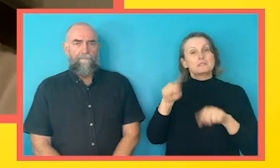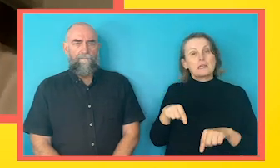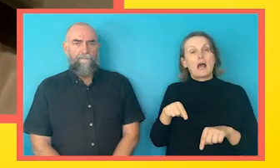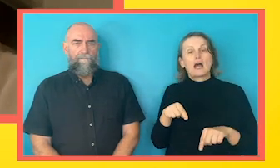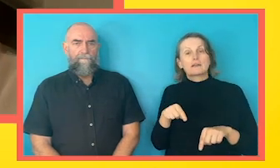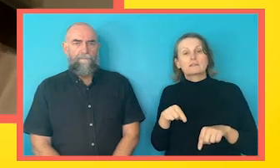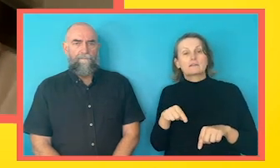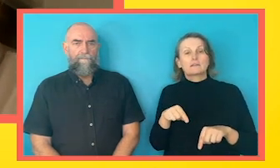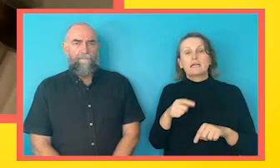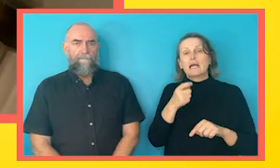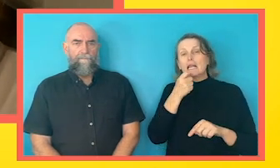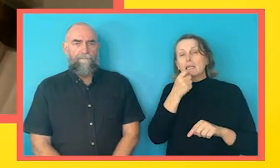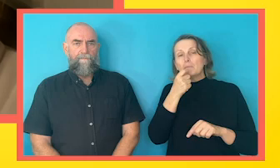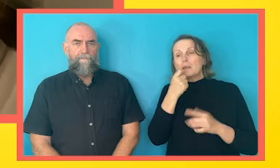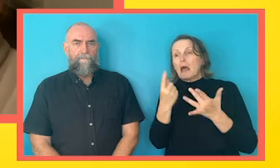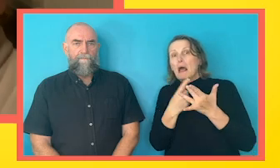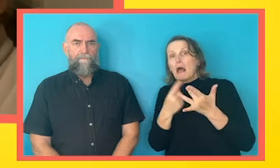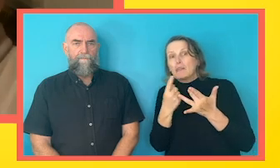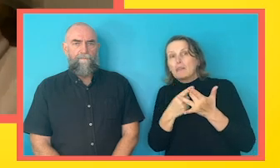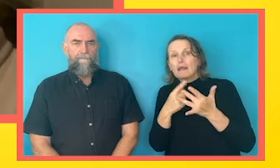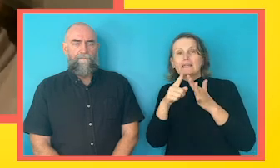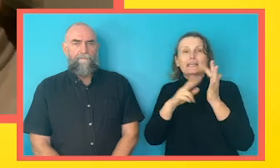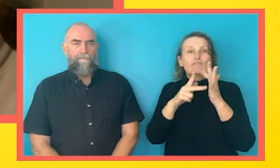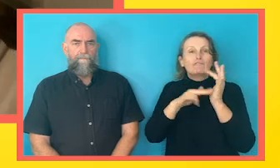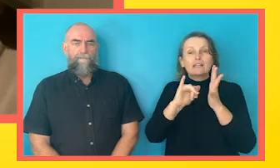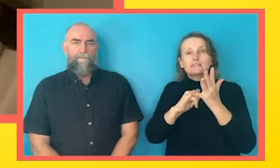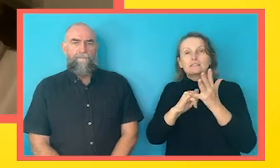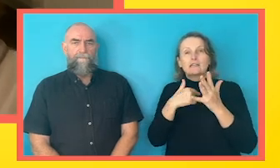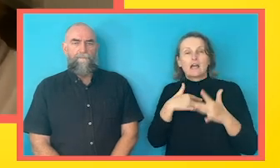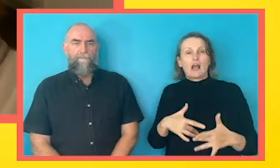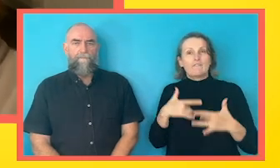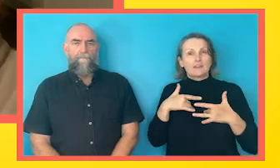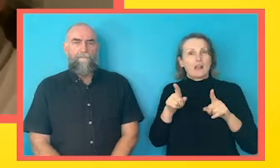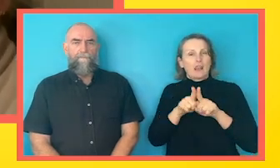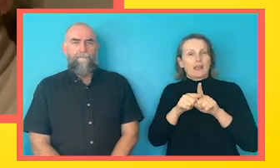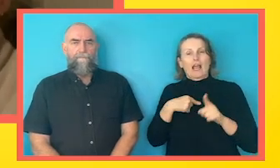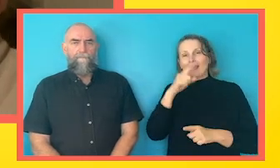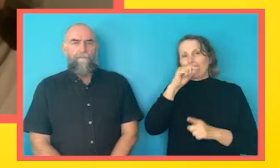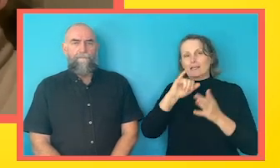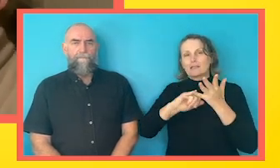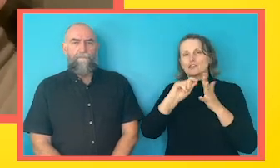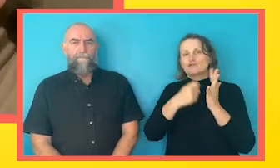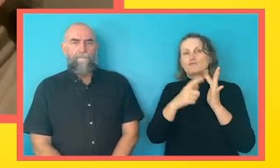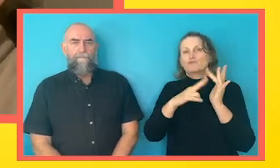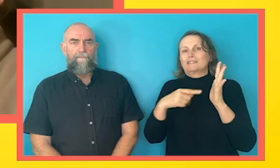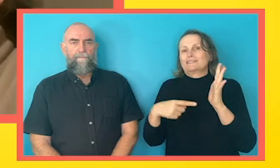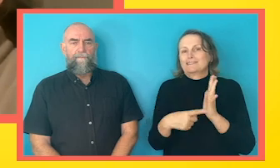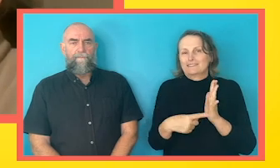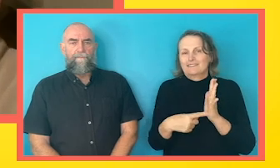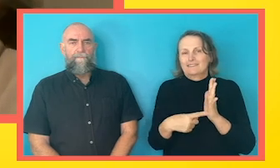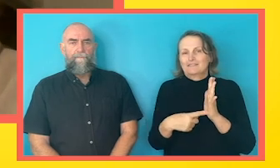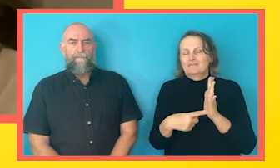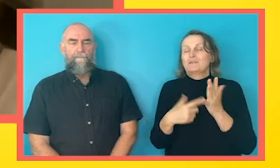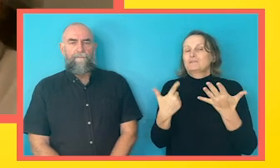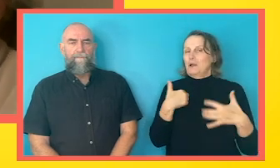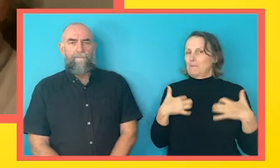gears in the 50 free. I've really started to look and feel more like a sprinter, my coach says. So I'm